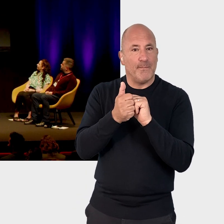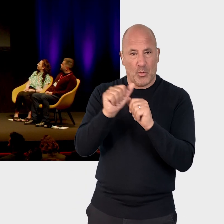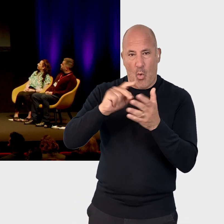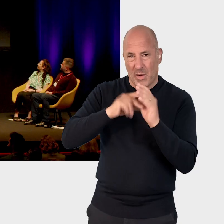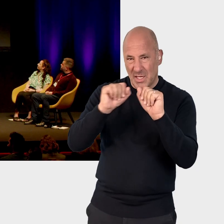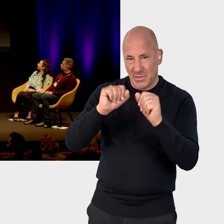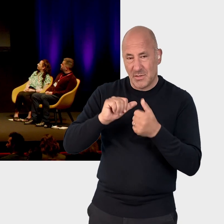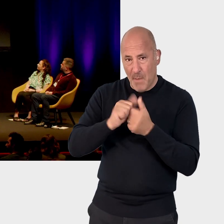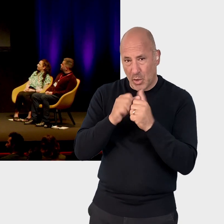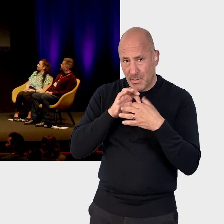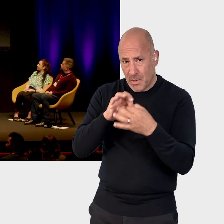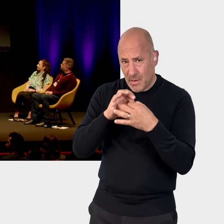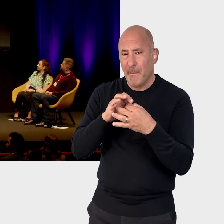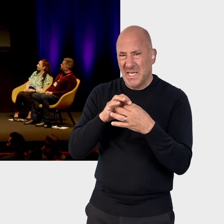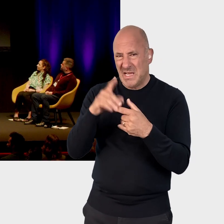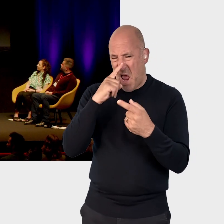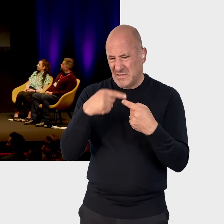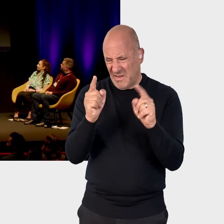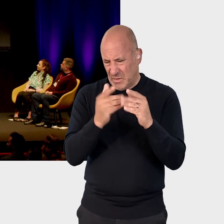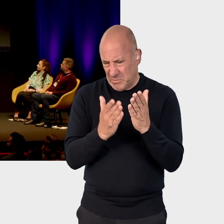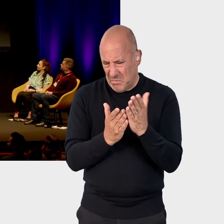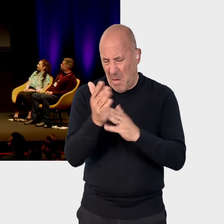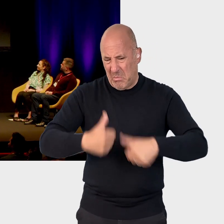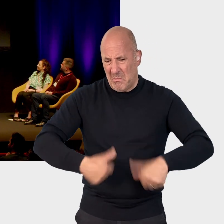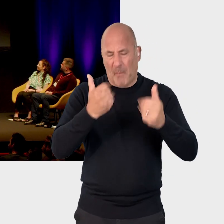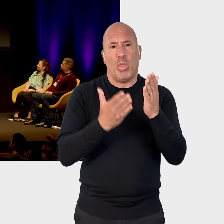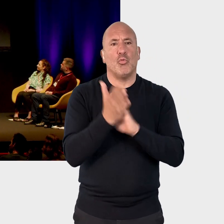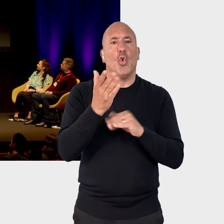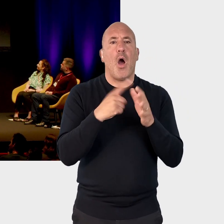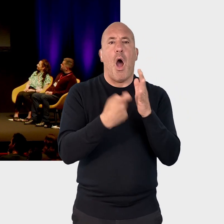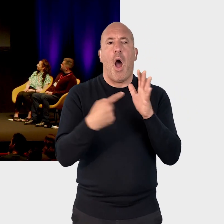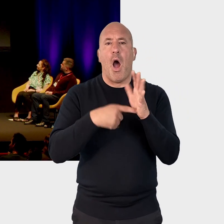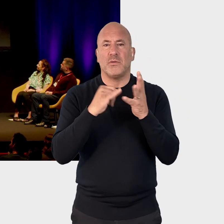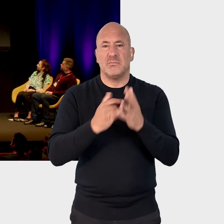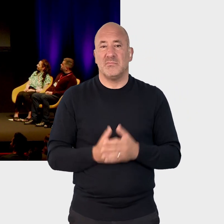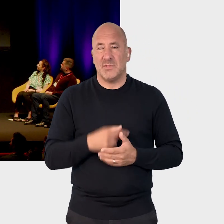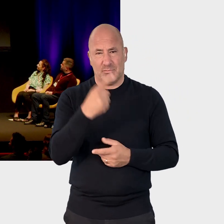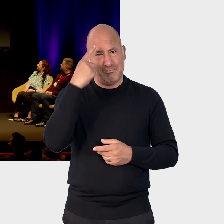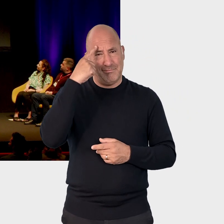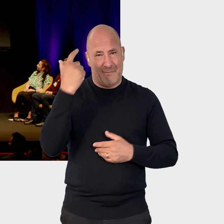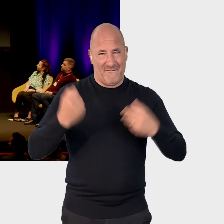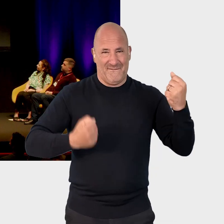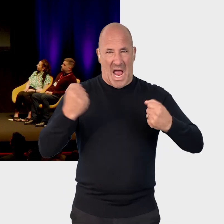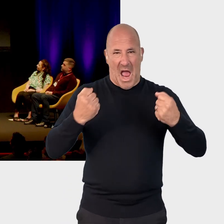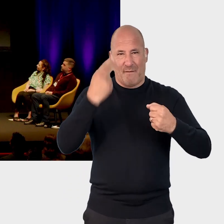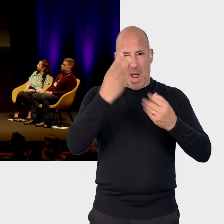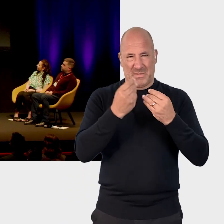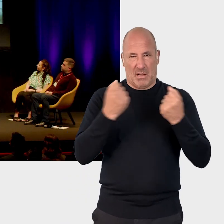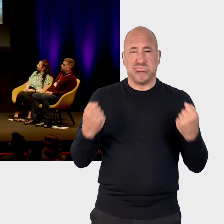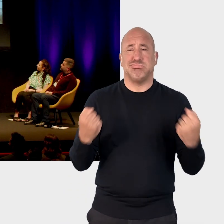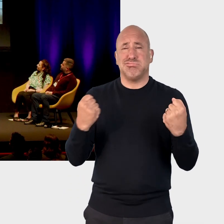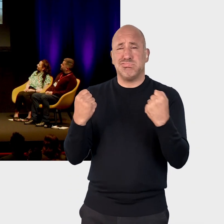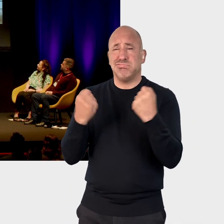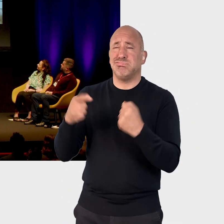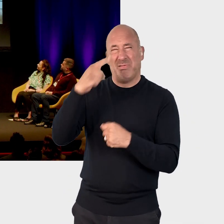working in partnership with creative organisations to make a positive difference through the arts. Now, you can quite literally think about a